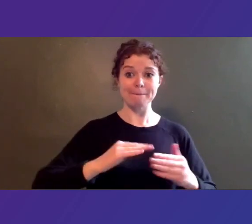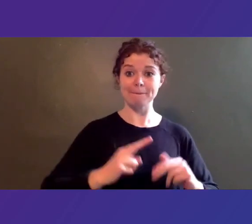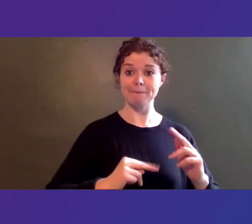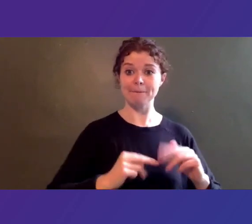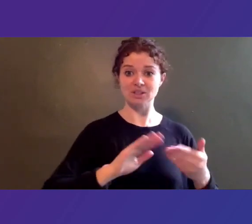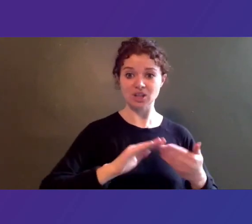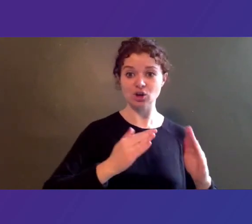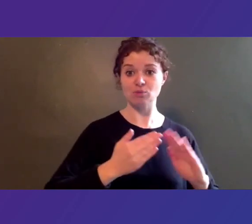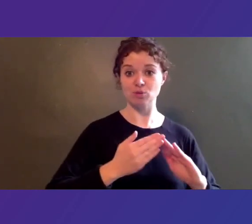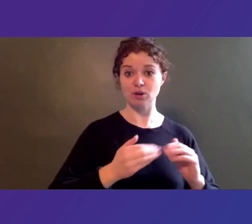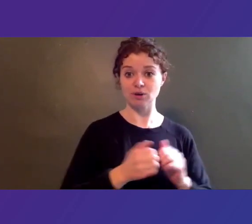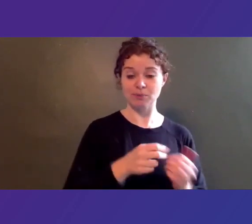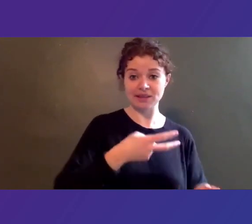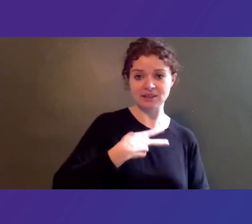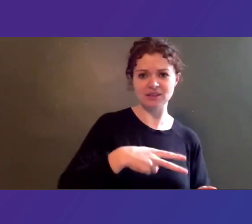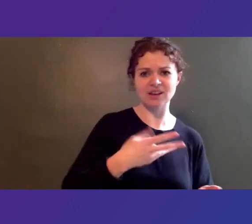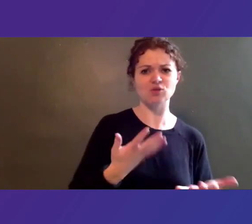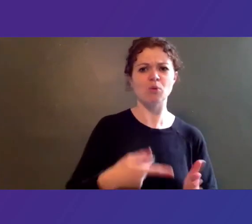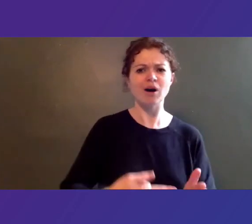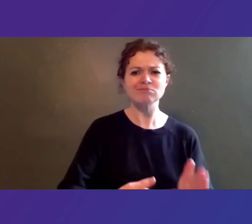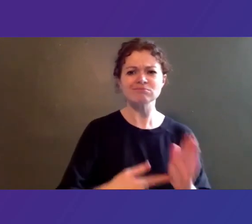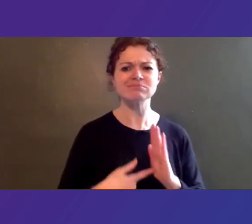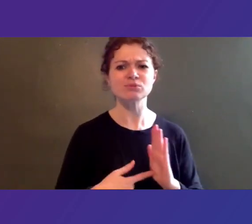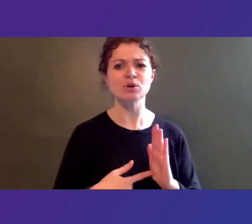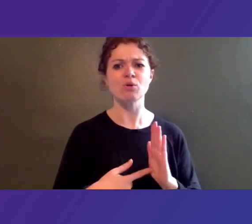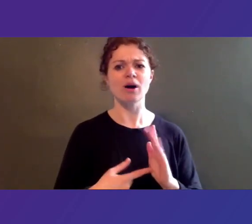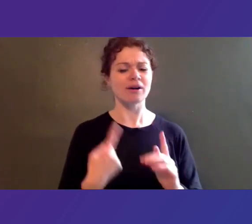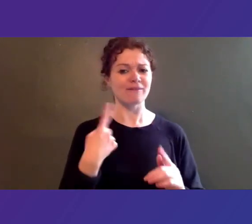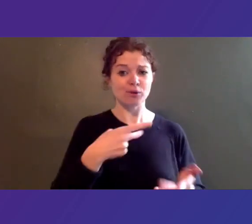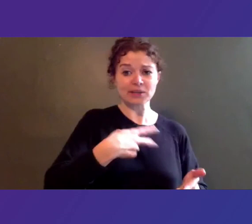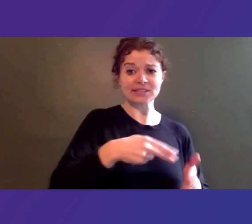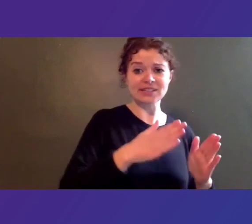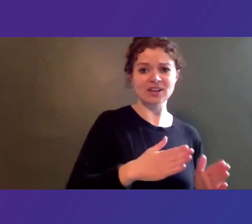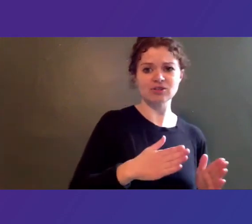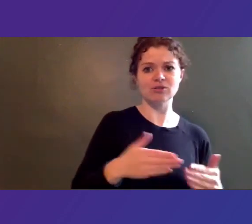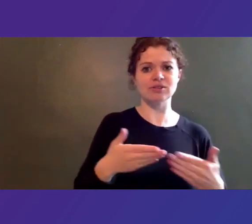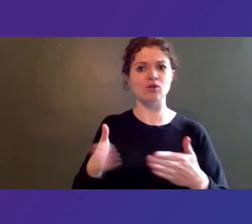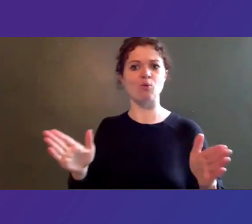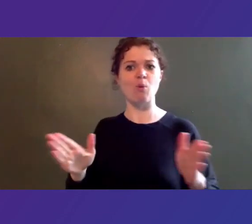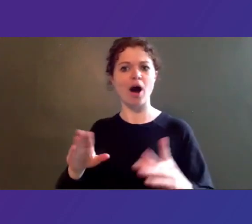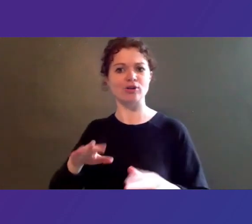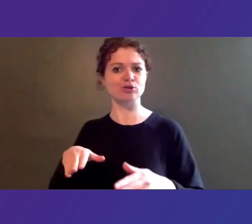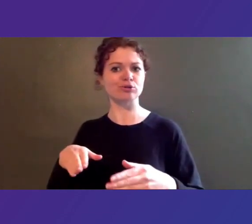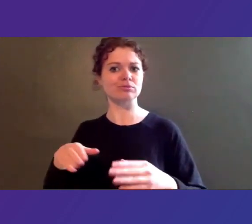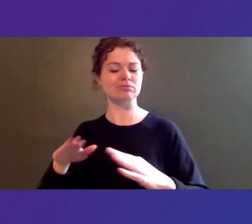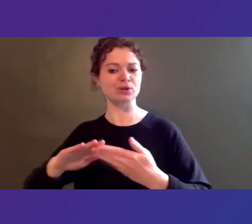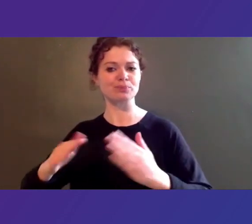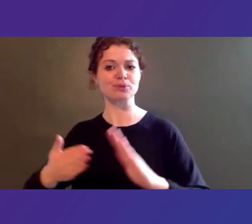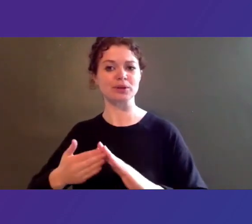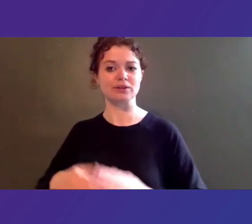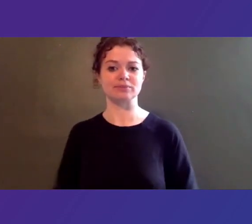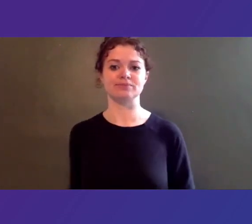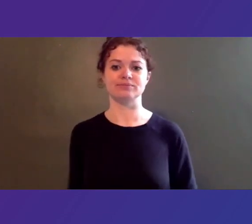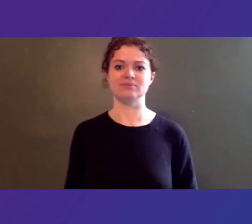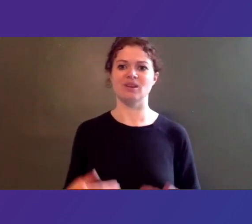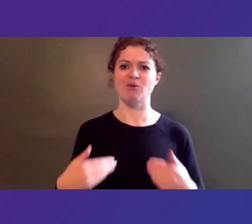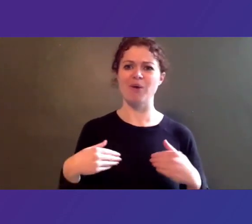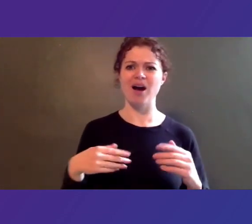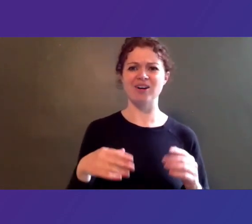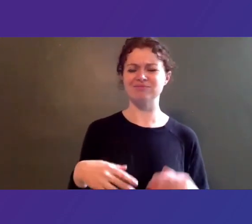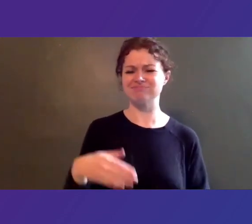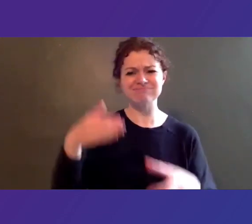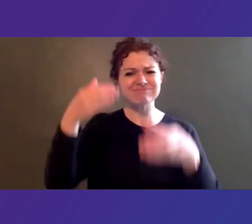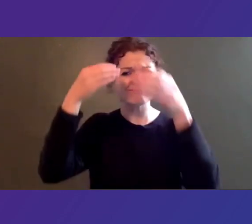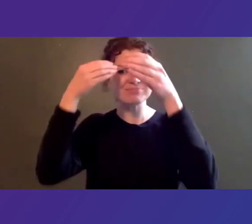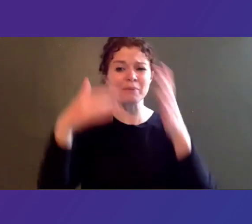dance field and of the wider society as we know it. Knowledgeable practitioners in technology, education, producing,